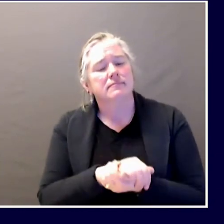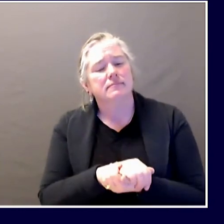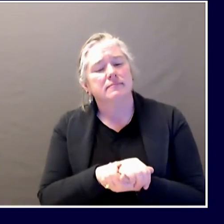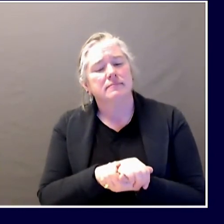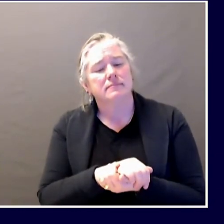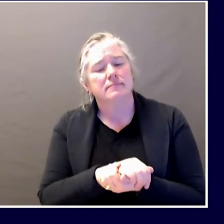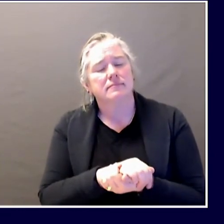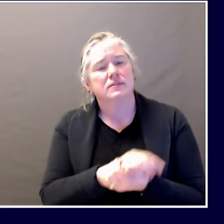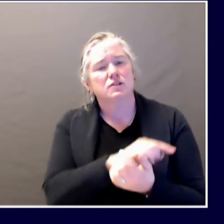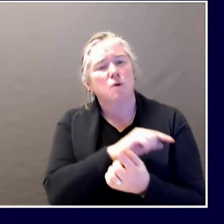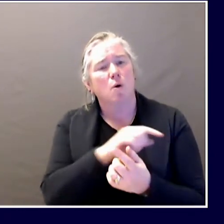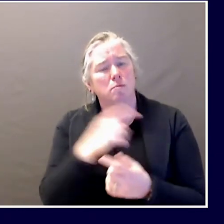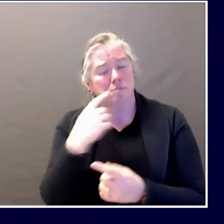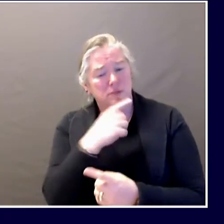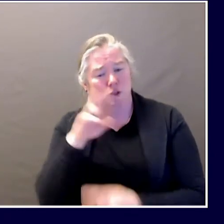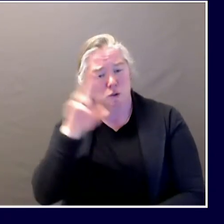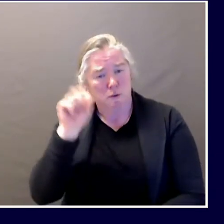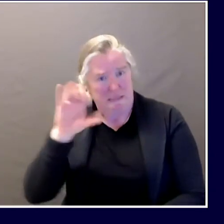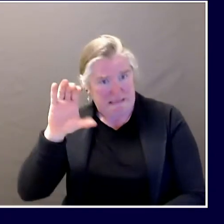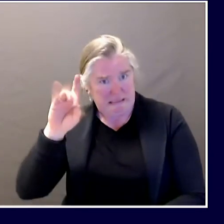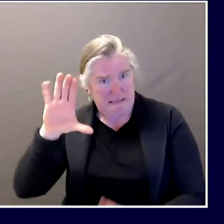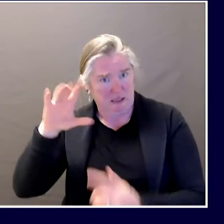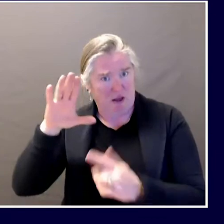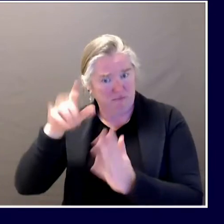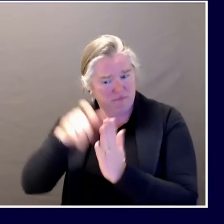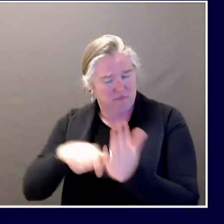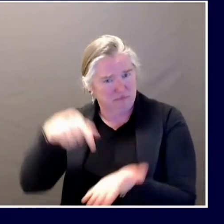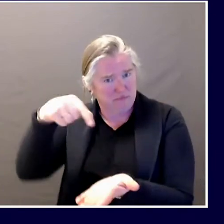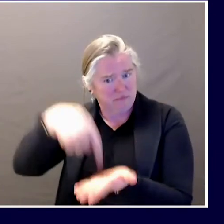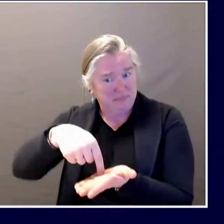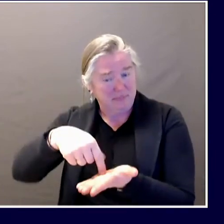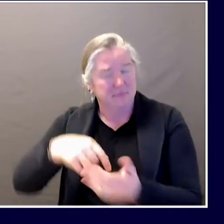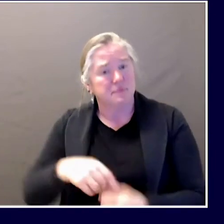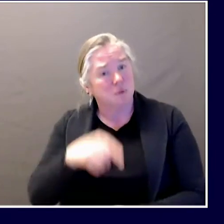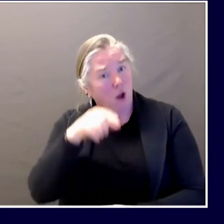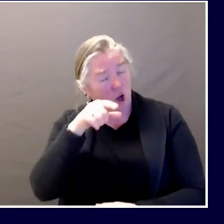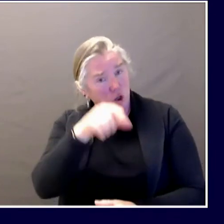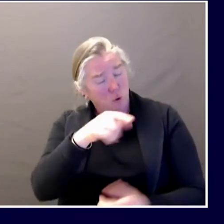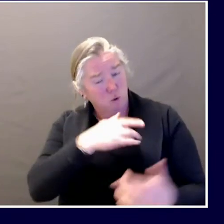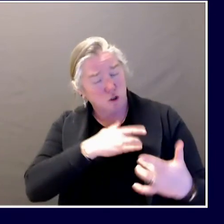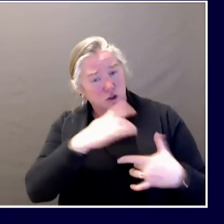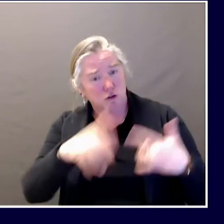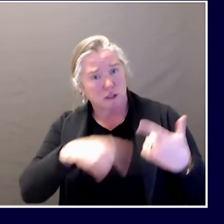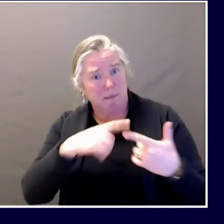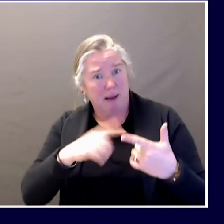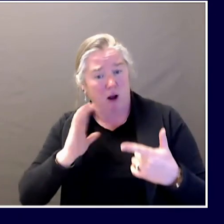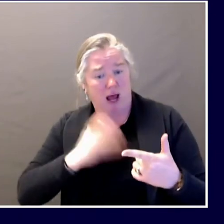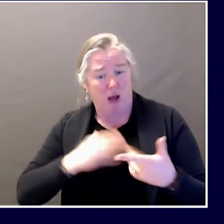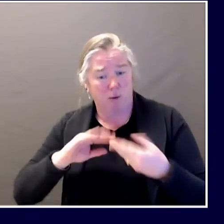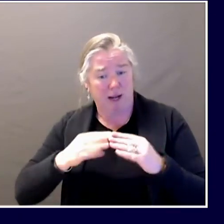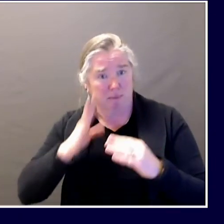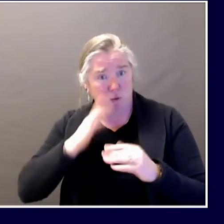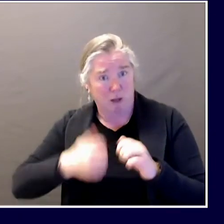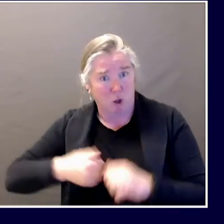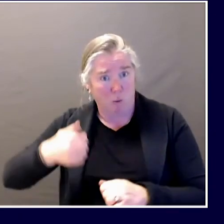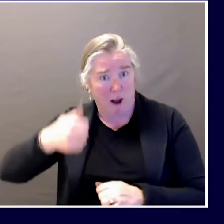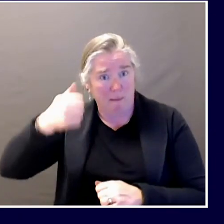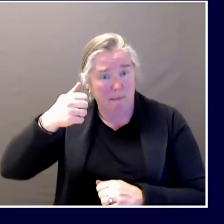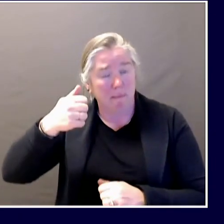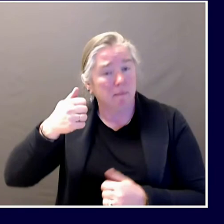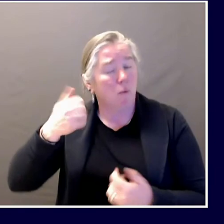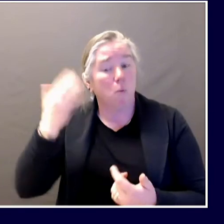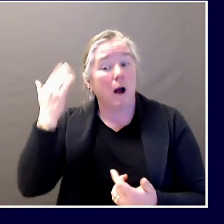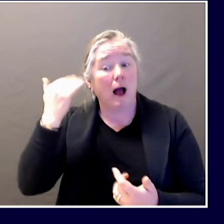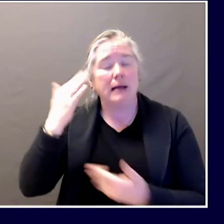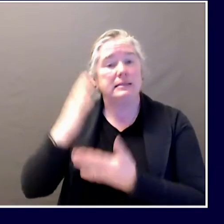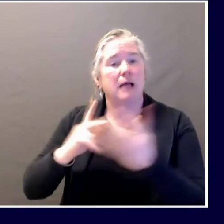that guidance, are you worried about an uptick in the number of cases if people are just using this as an excuse to